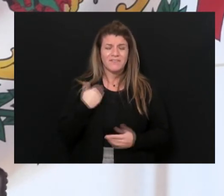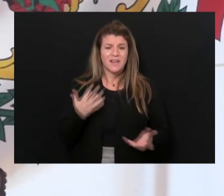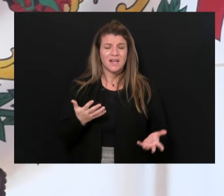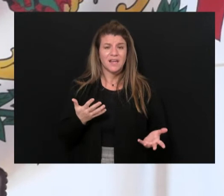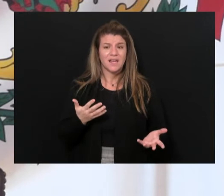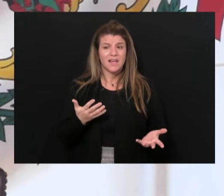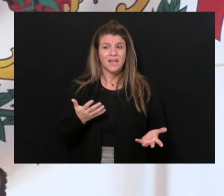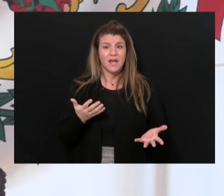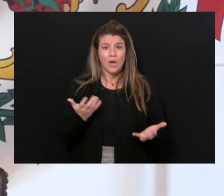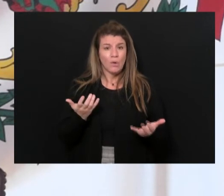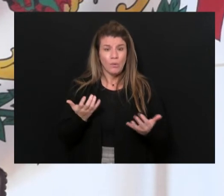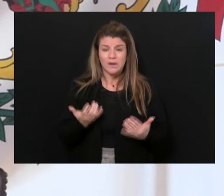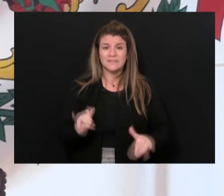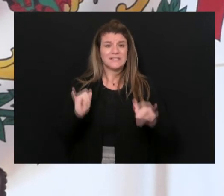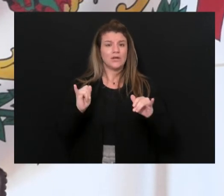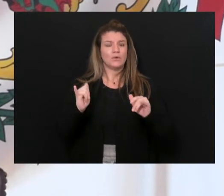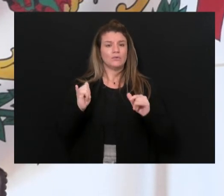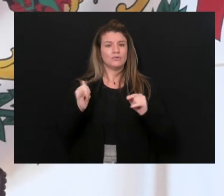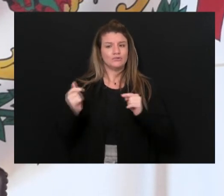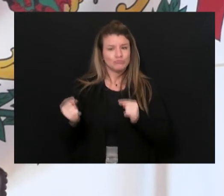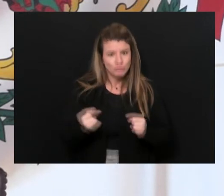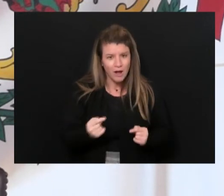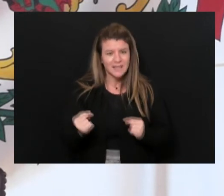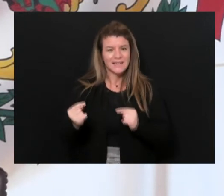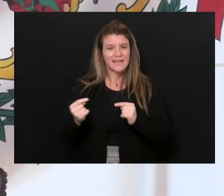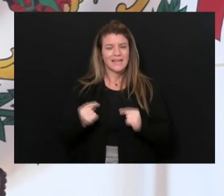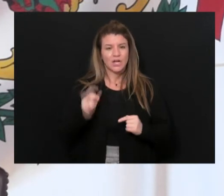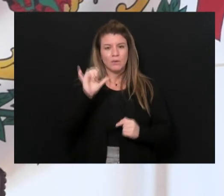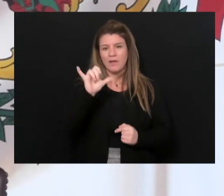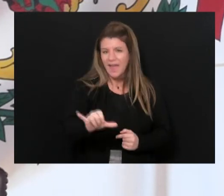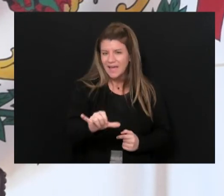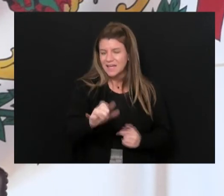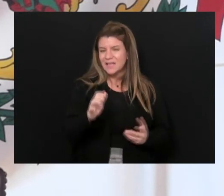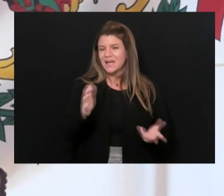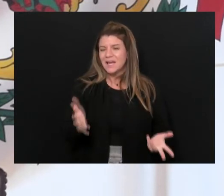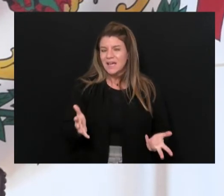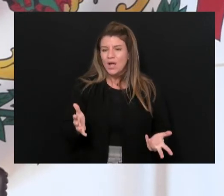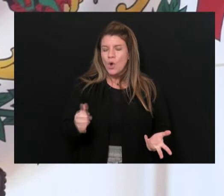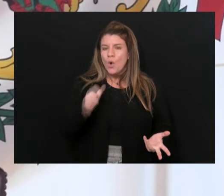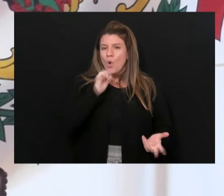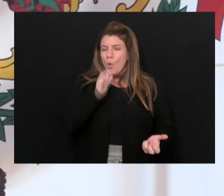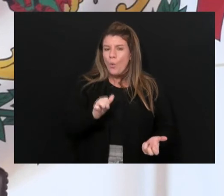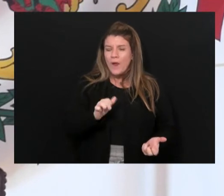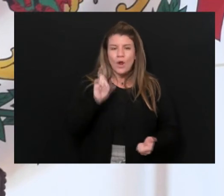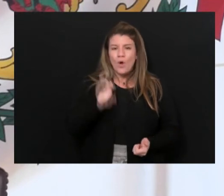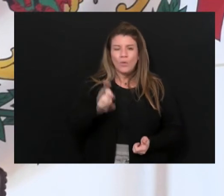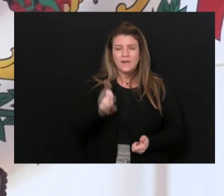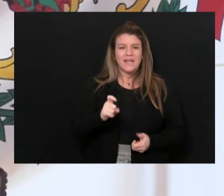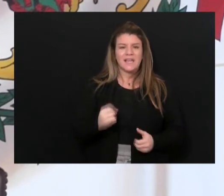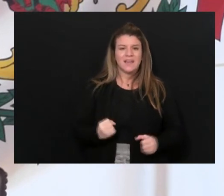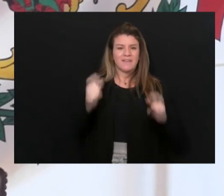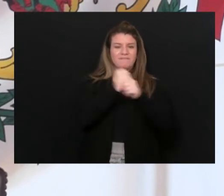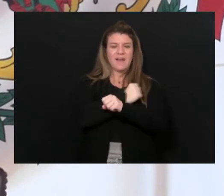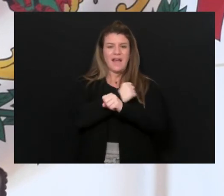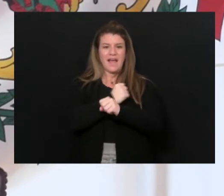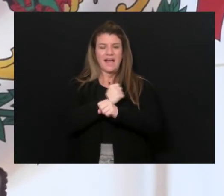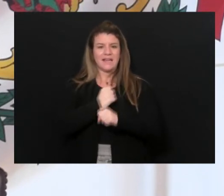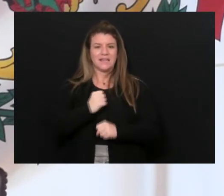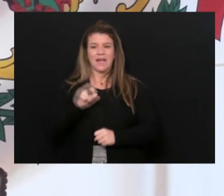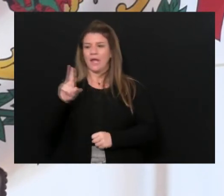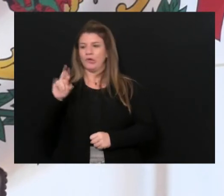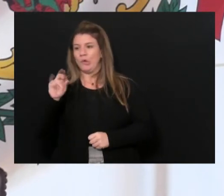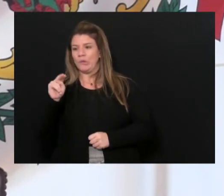we still struggle with this. Is we don't need to pit union against non-union or black against